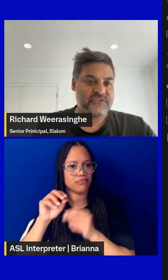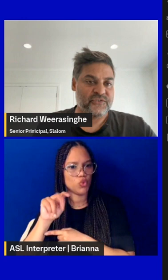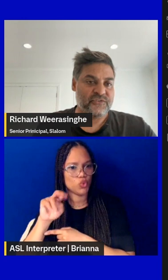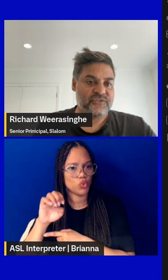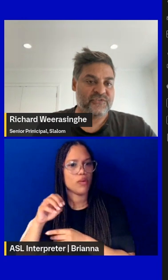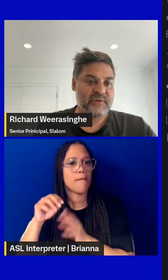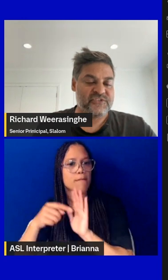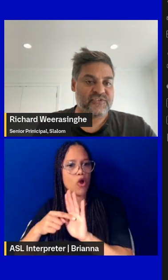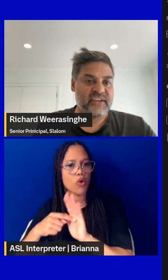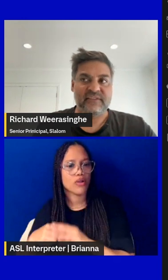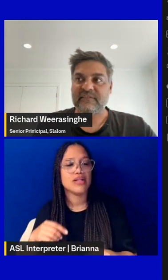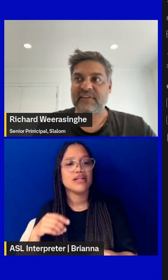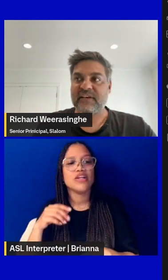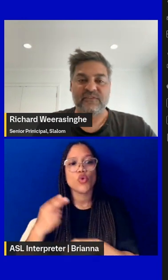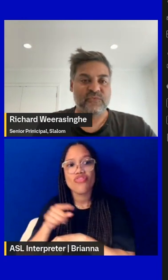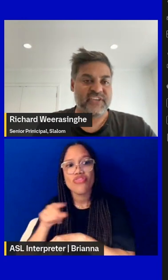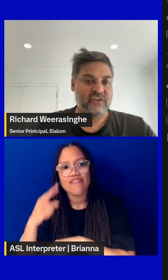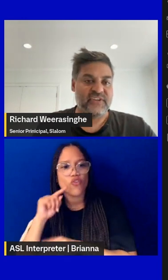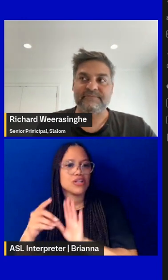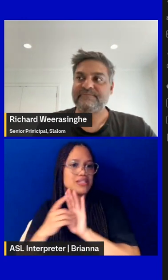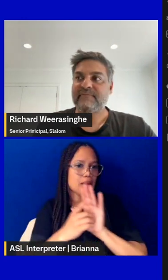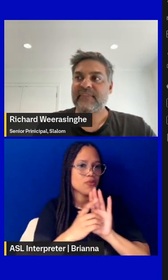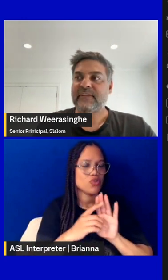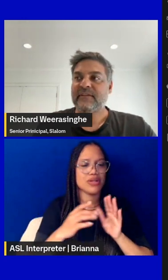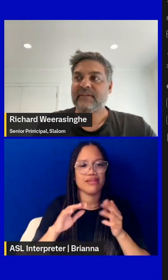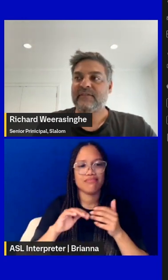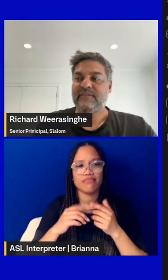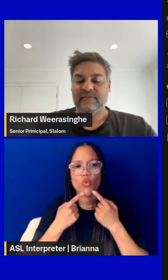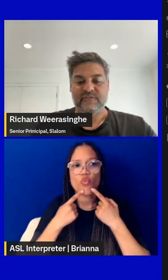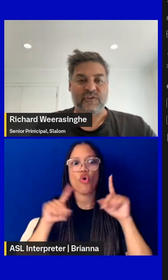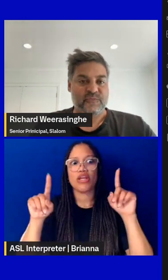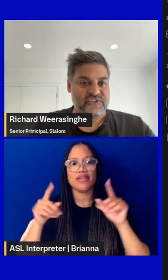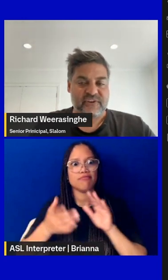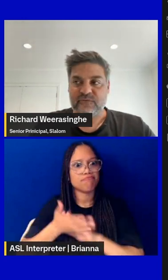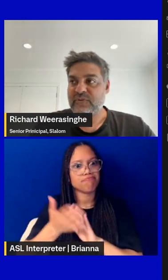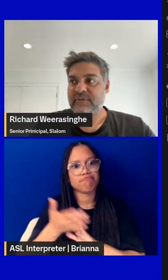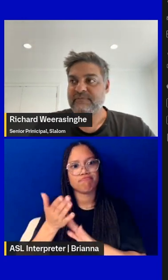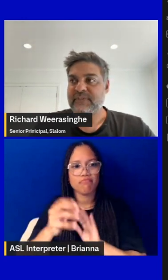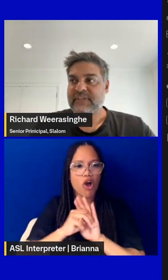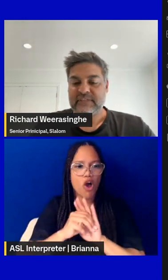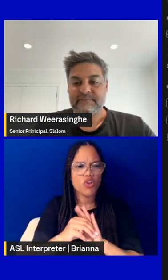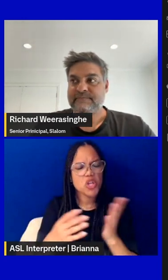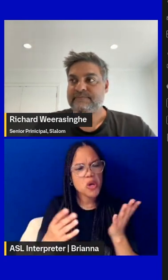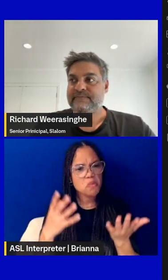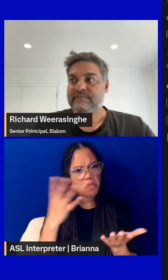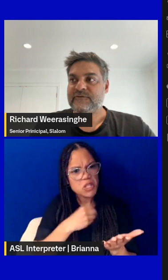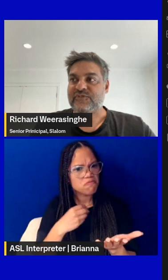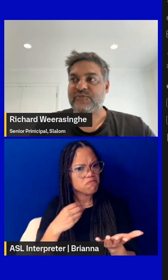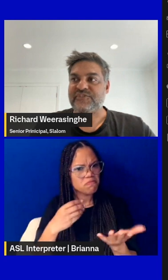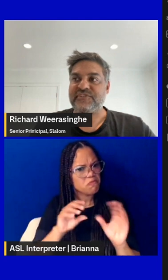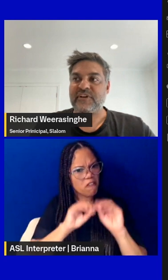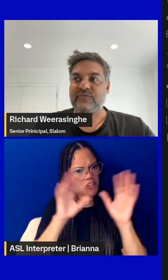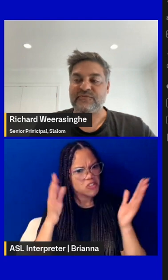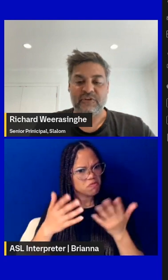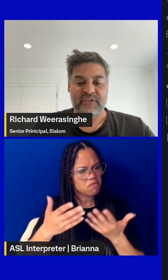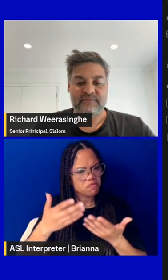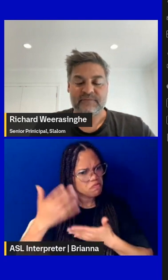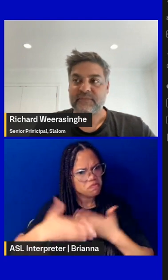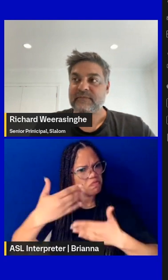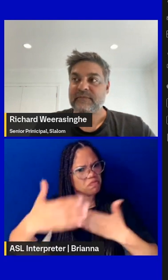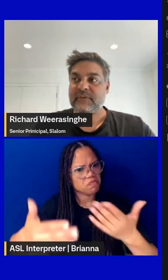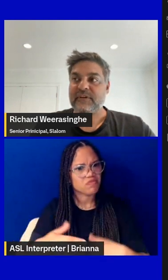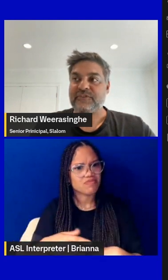above to demonstrate the working of it. So pretty straightforward. I'll switch to the Terraform